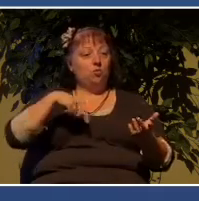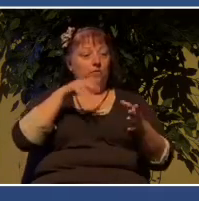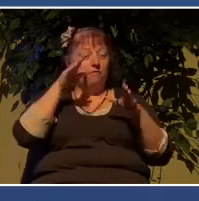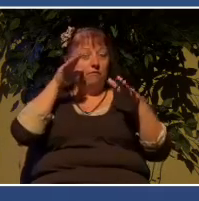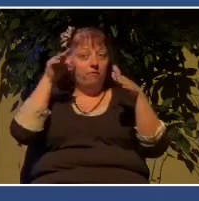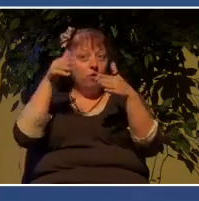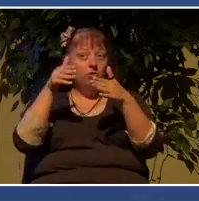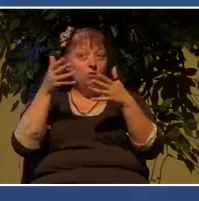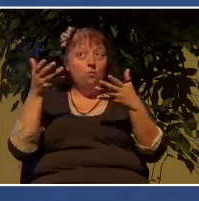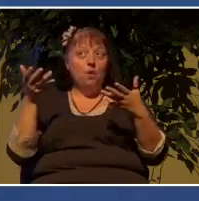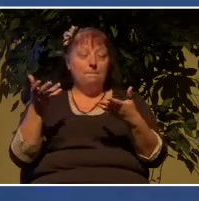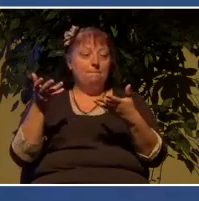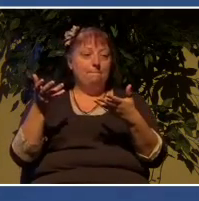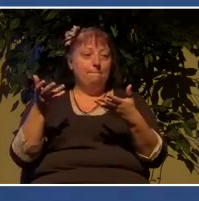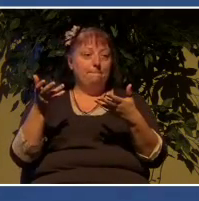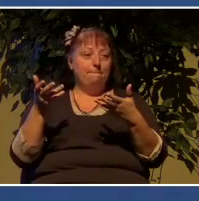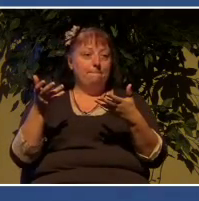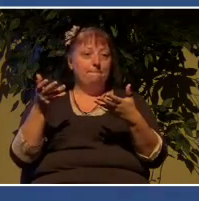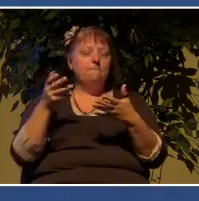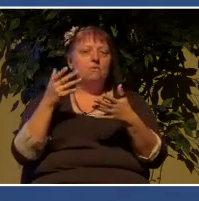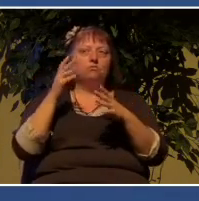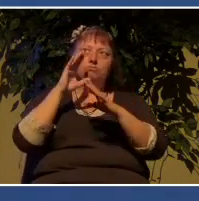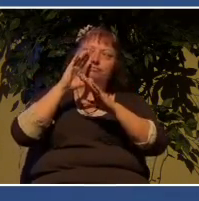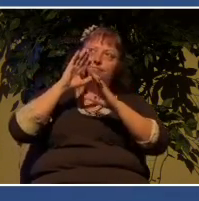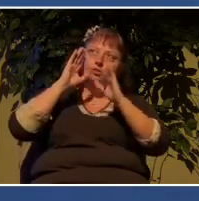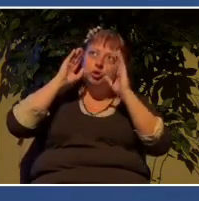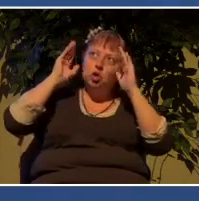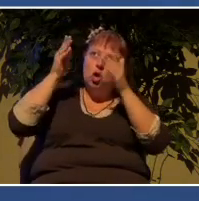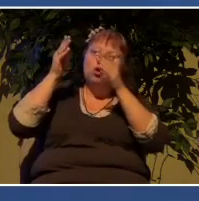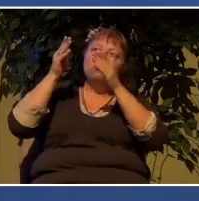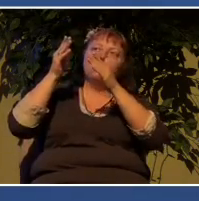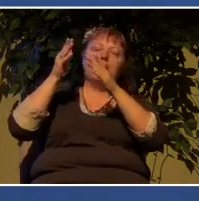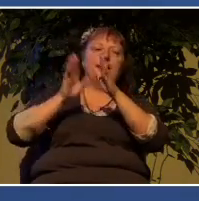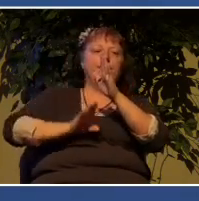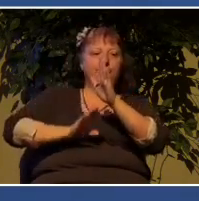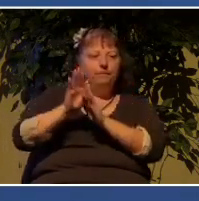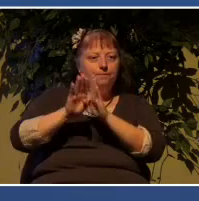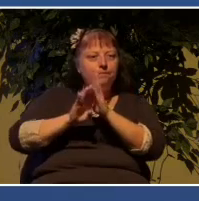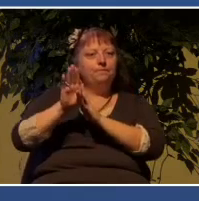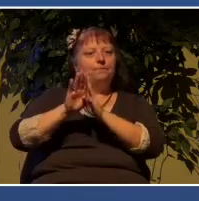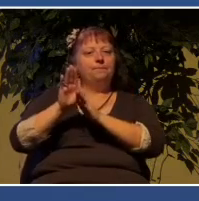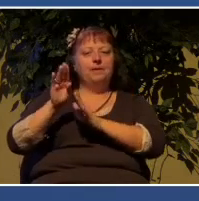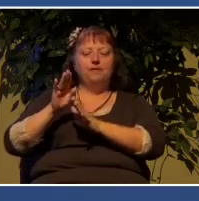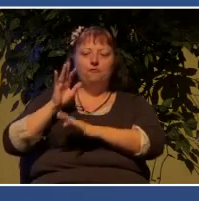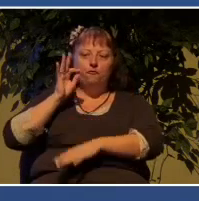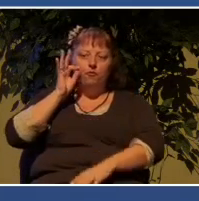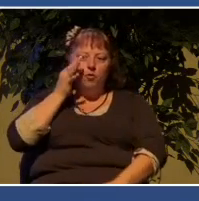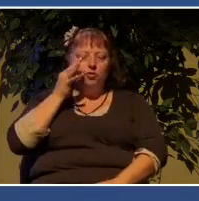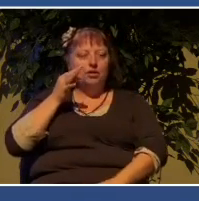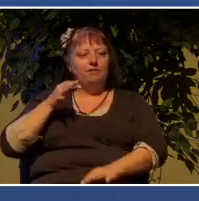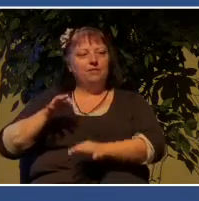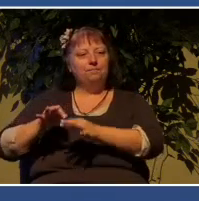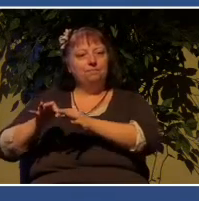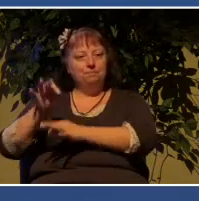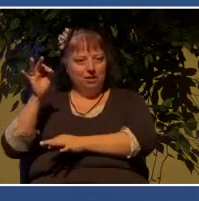on? We should be concentrating on developing the fruit of the Spirit.